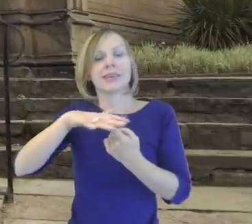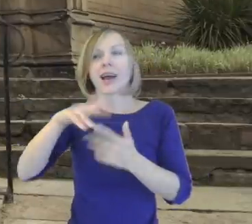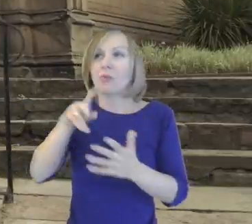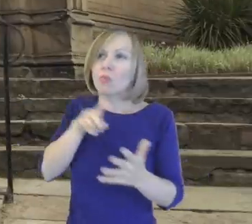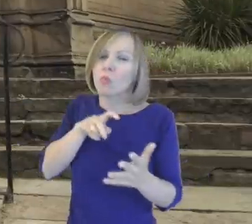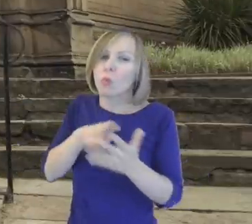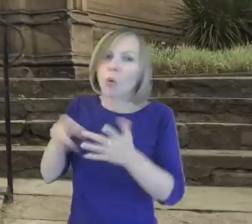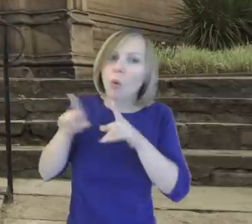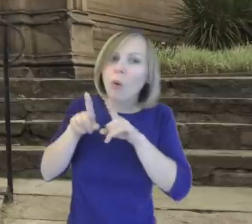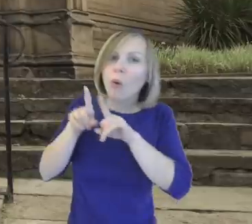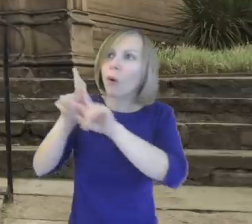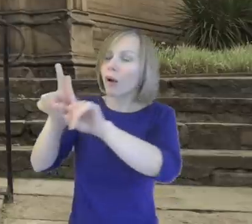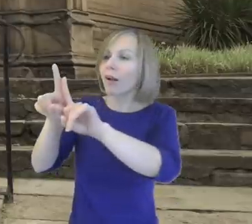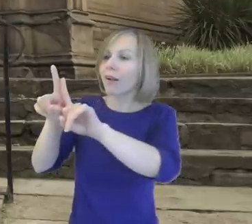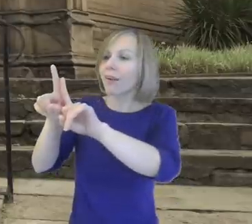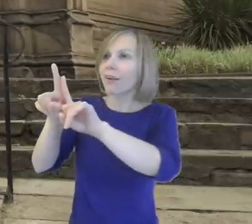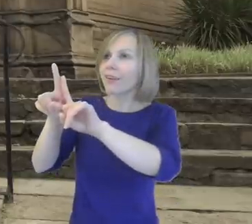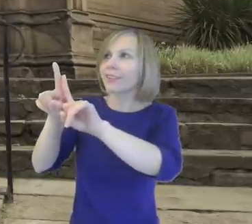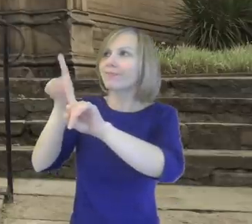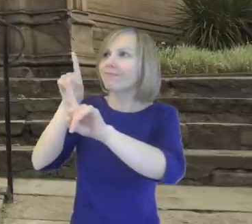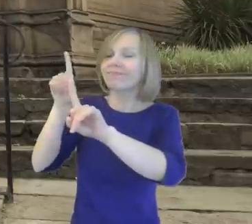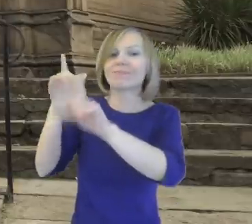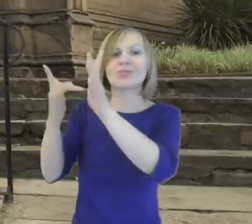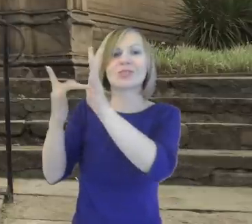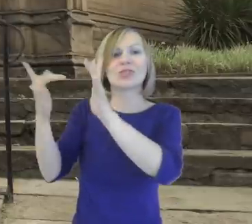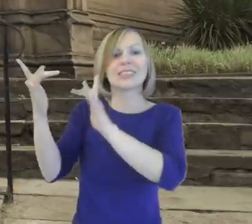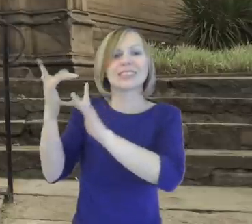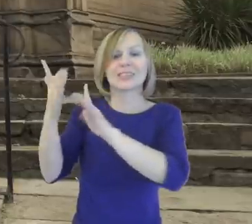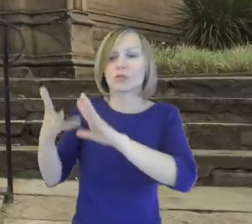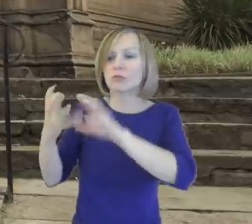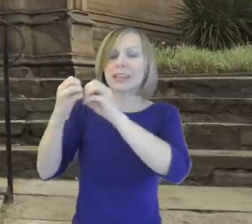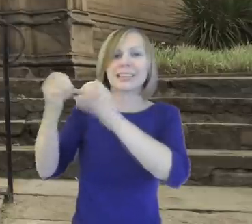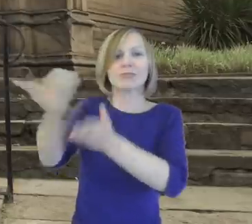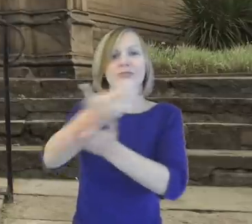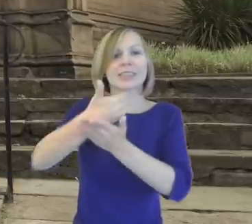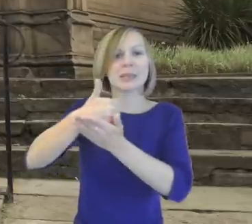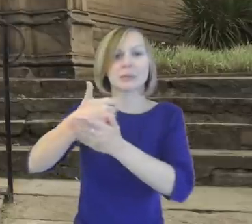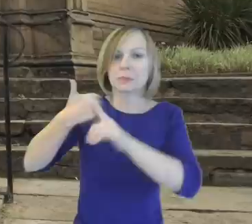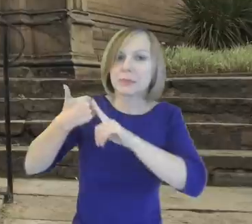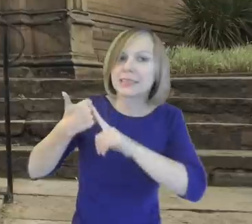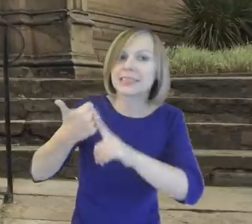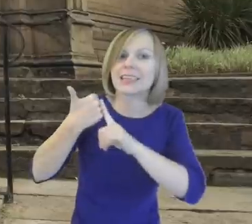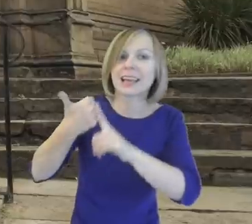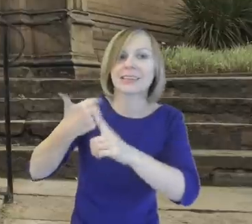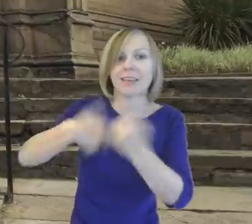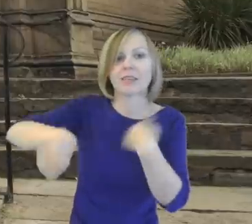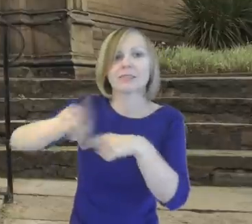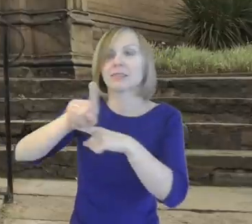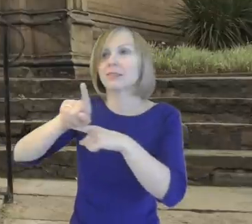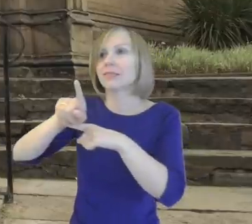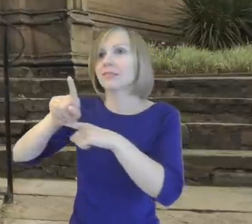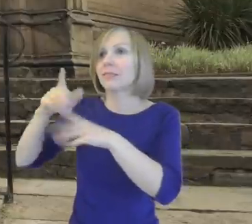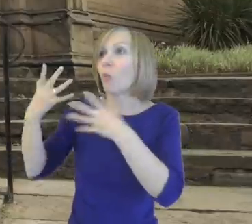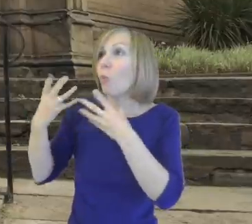walk most importantly with the one who created, redeemed, and sustains us. You will walk with God, who is